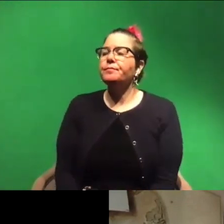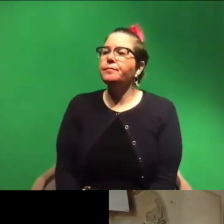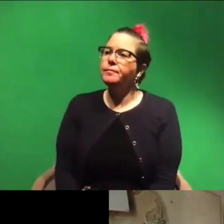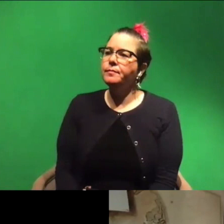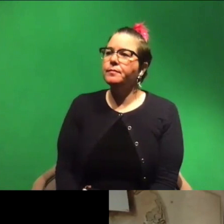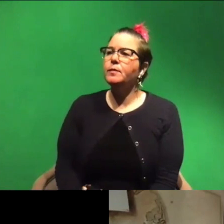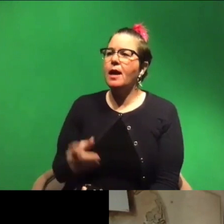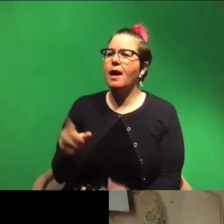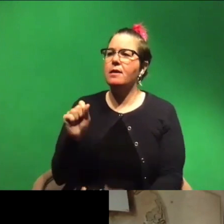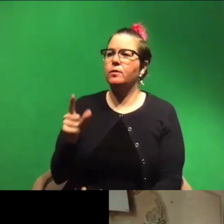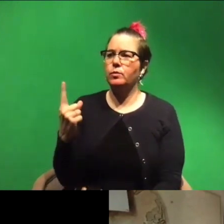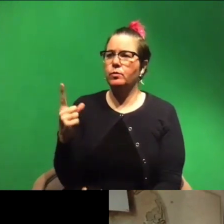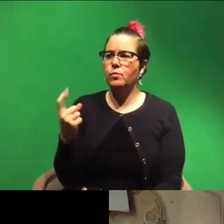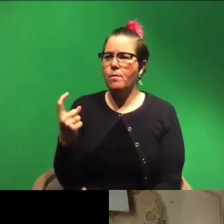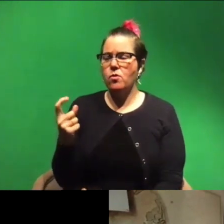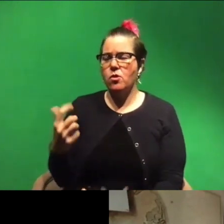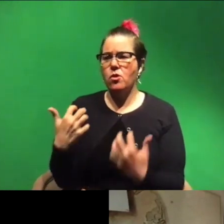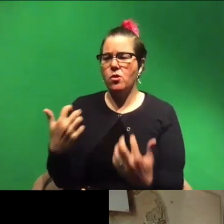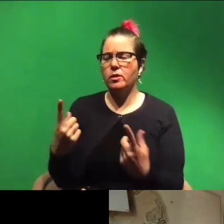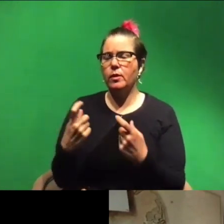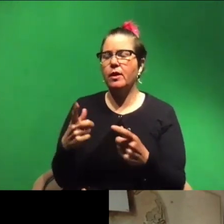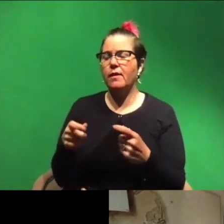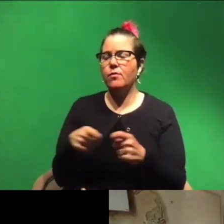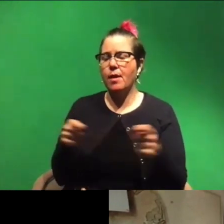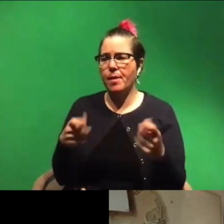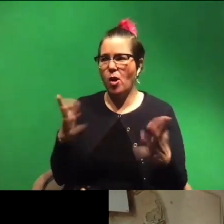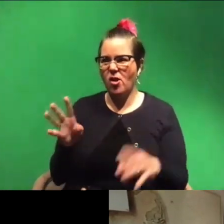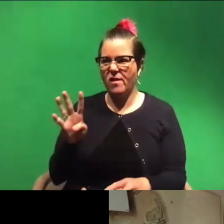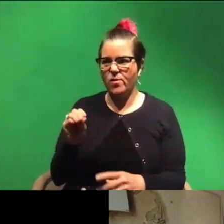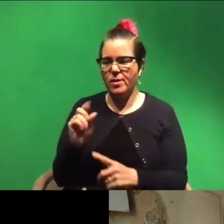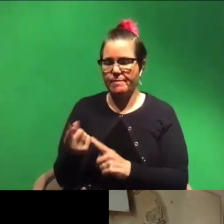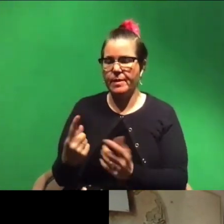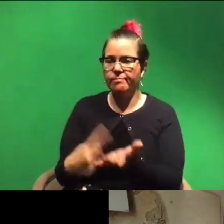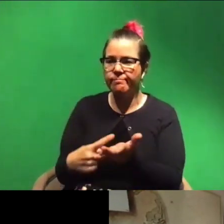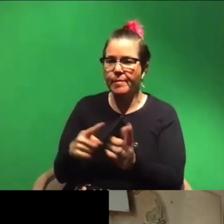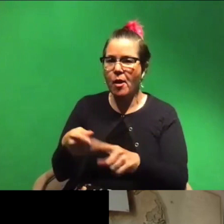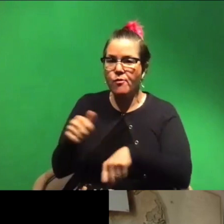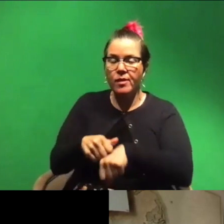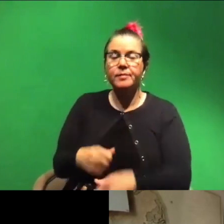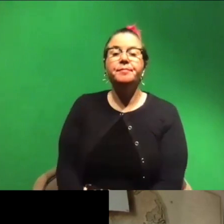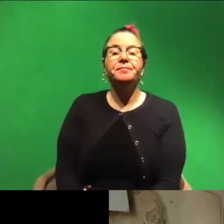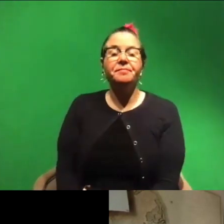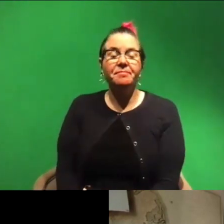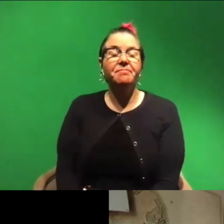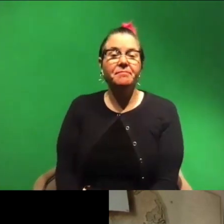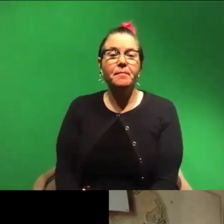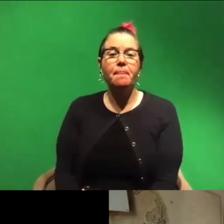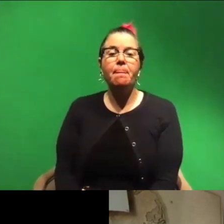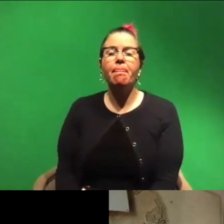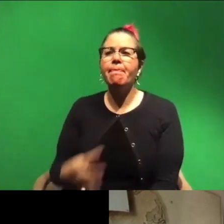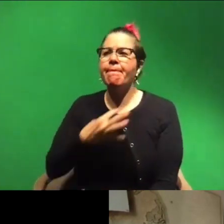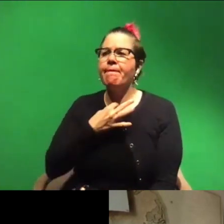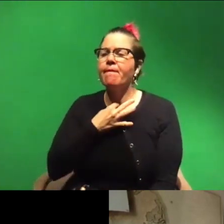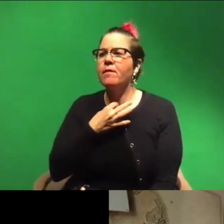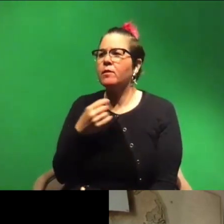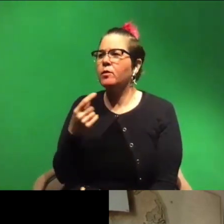ask one more audience question and then we have to wrap up because it's already been 40 minutes talking about rocks. Brilliant. Teddy and Amelia would like to know, what do you